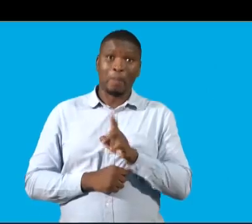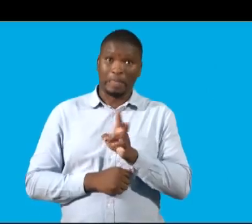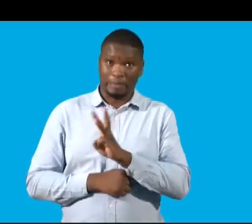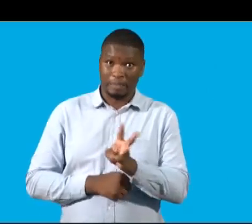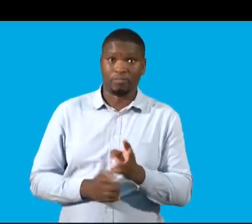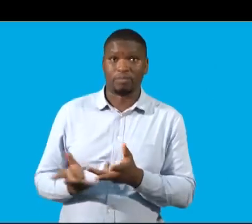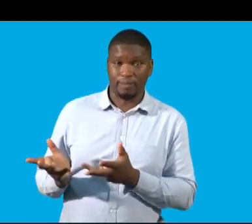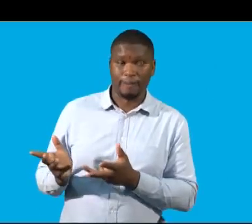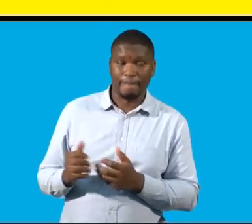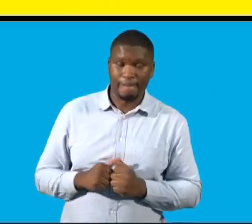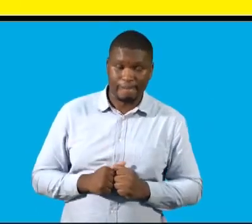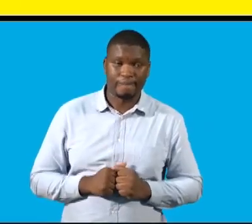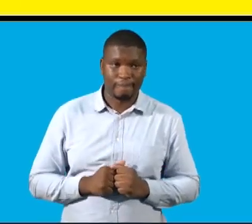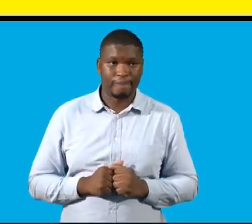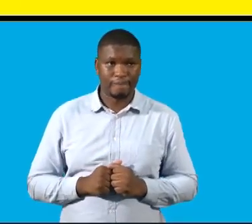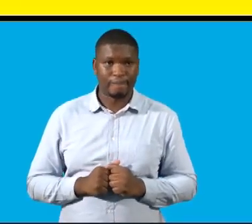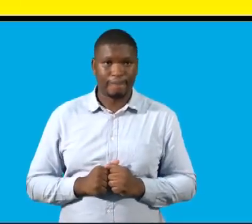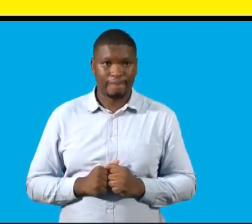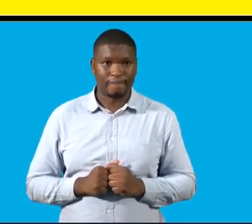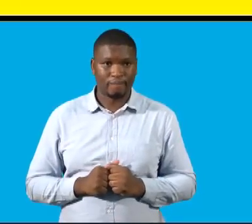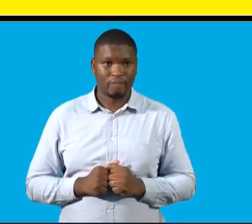6041. You need to be careful.